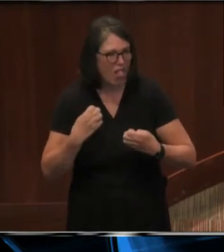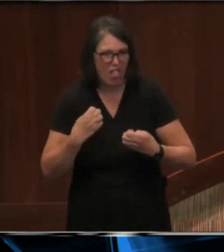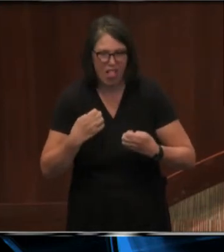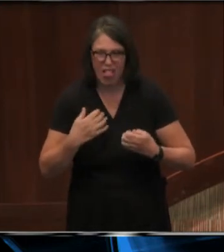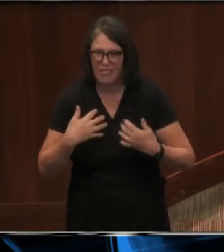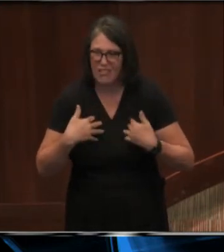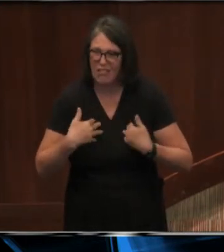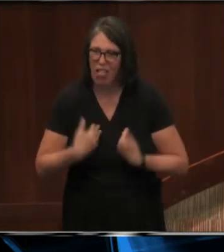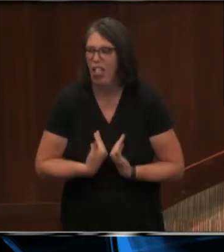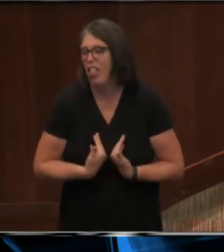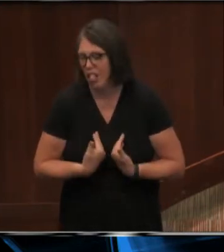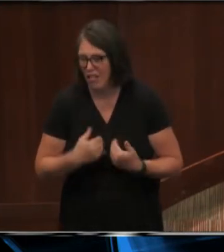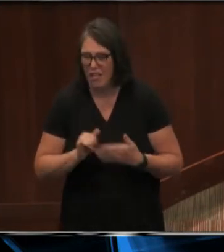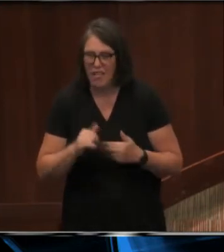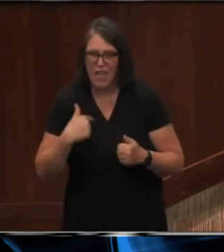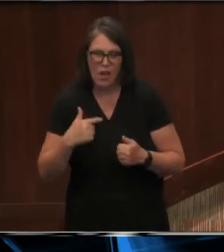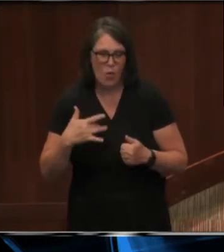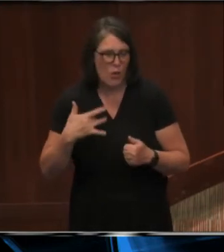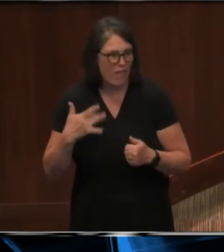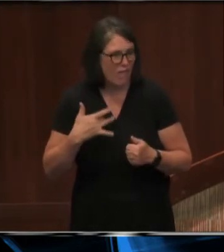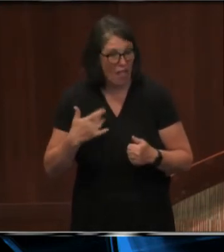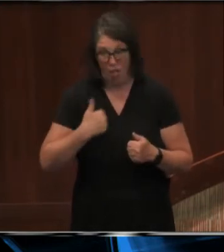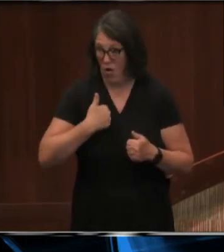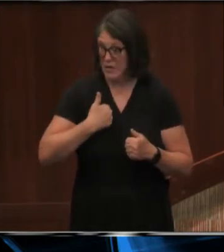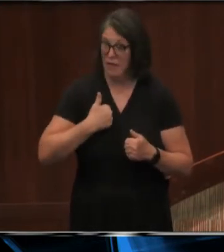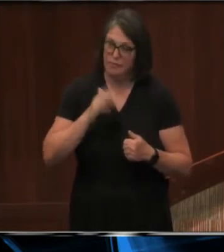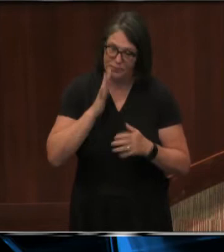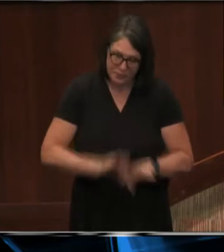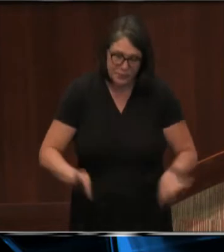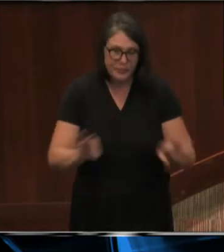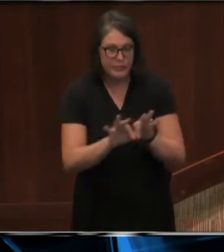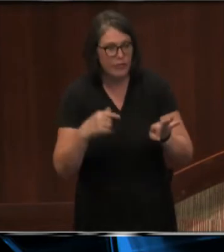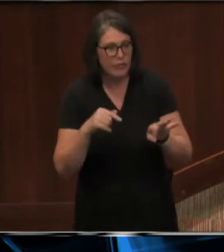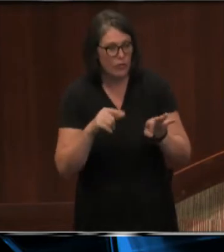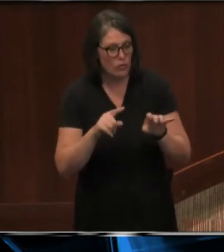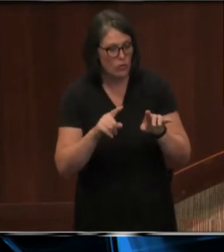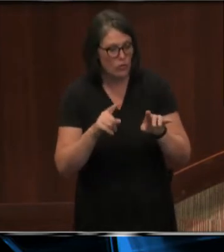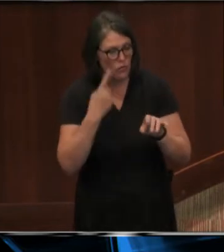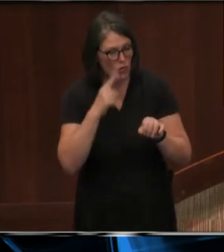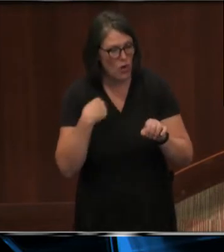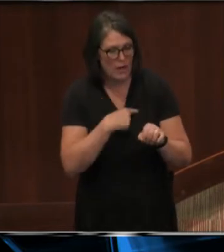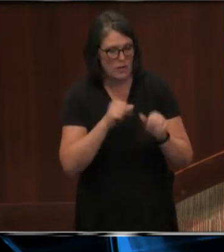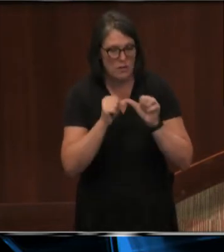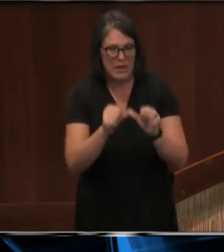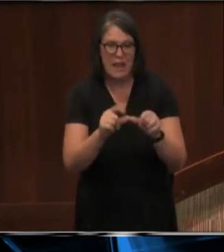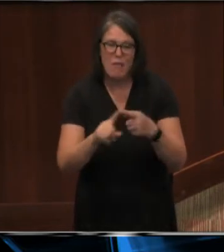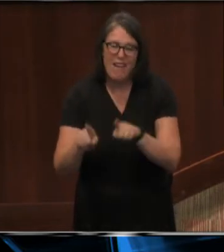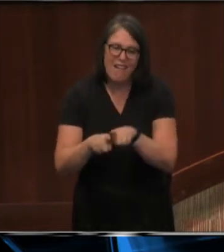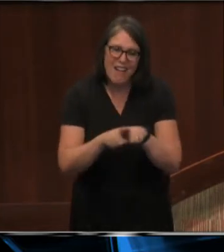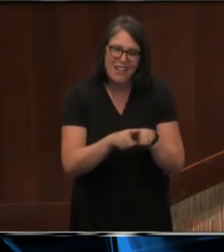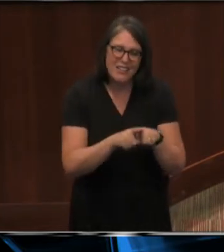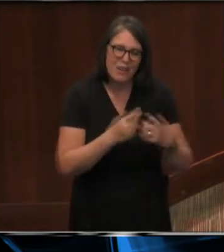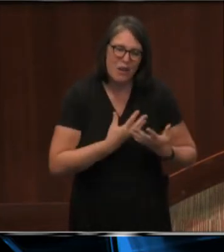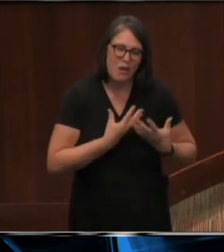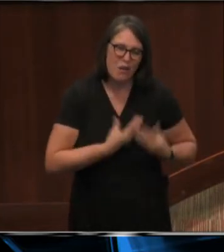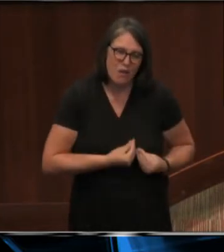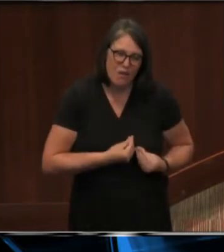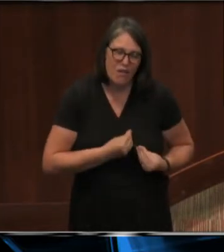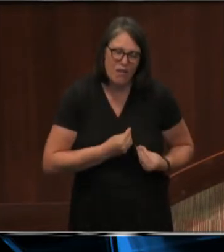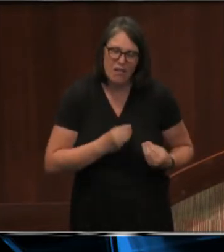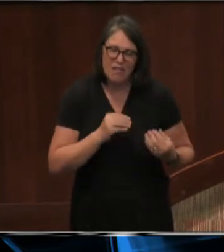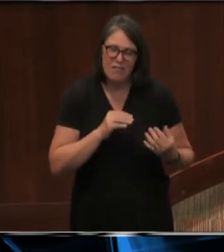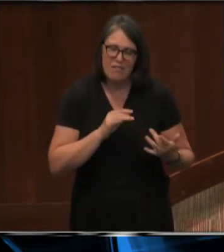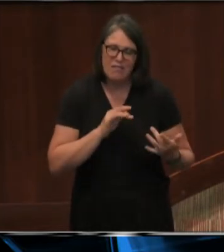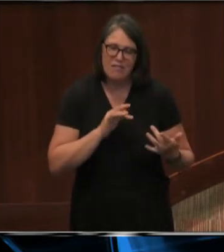weariness that we have for ourselves is going to be essential so that we can maintain it, but also having compassion with others as they are on this learning curve